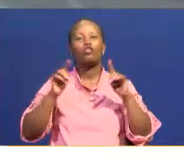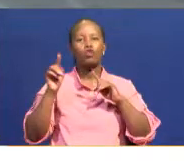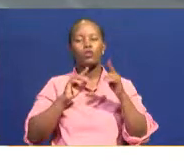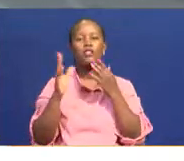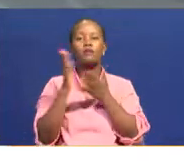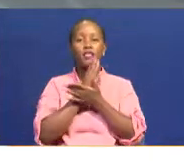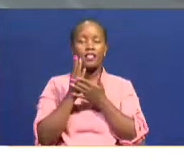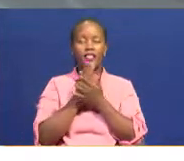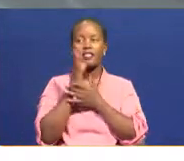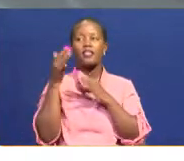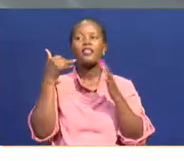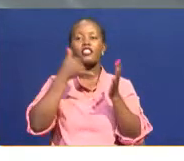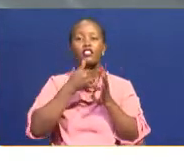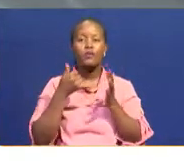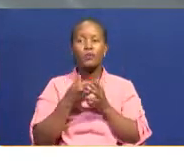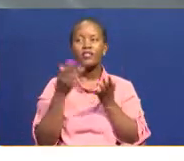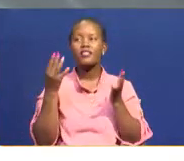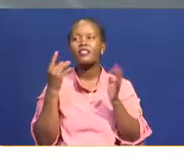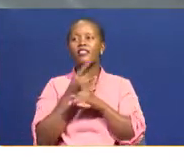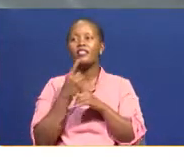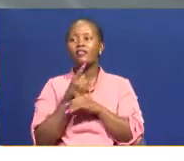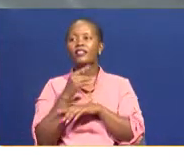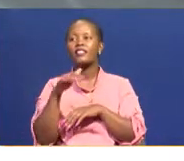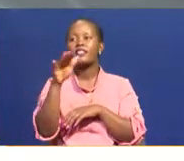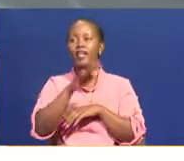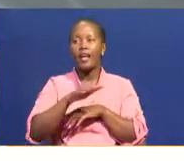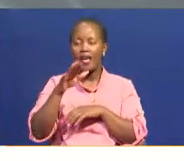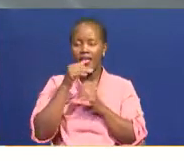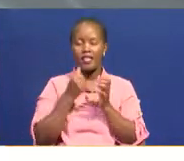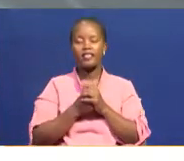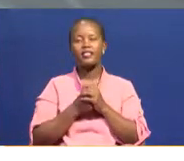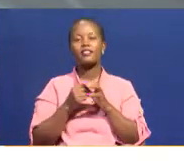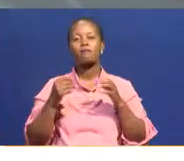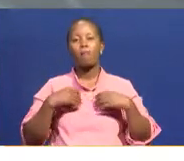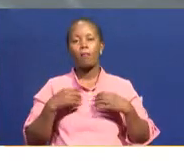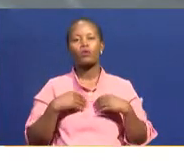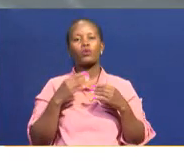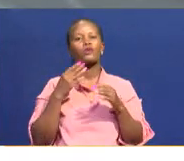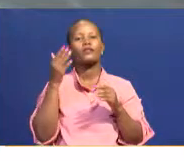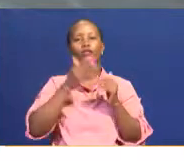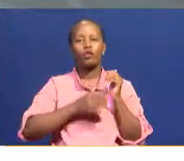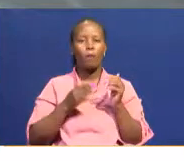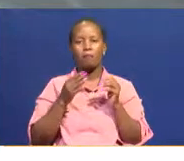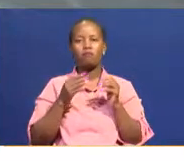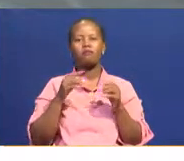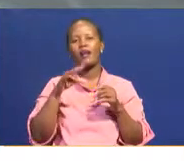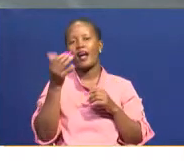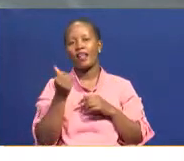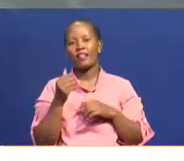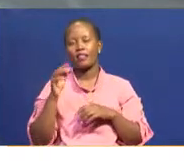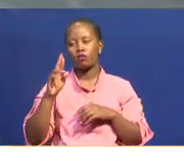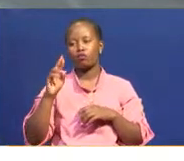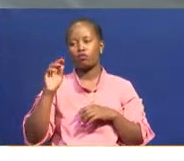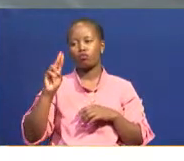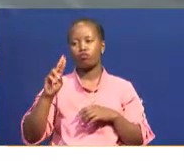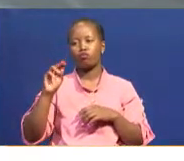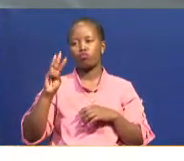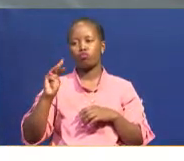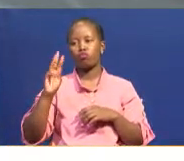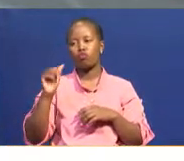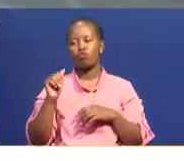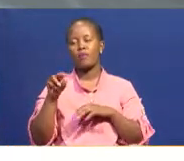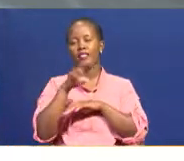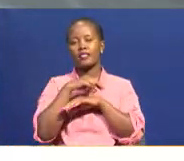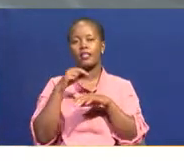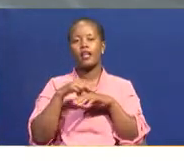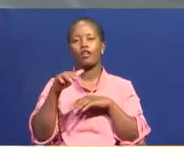as the endangered and rare roan antelope to put up an ecolodge in the Ruma National Park. Homa Bay